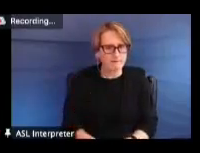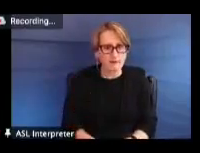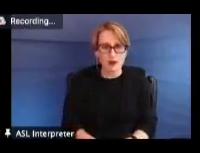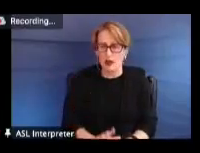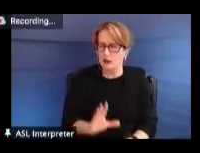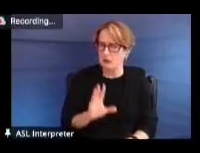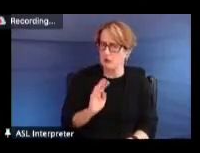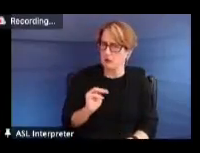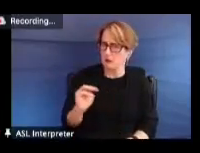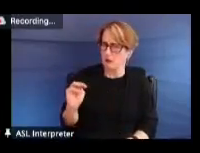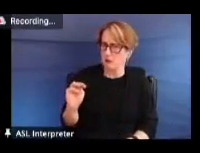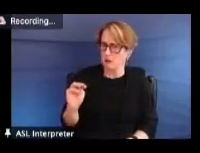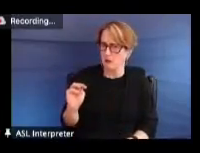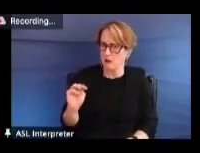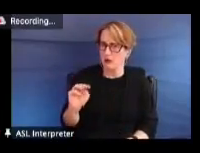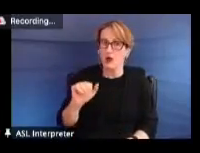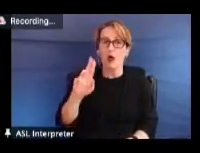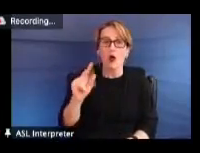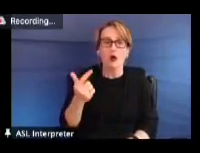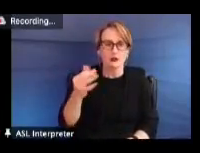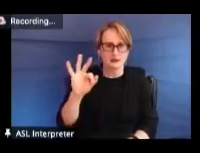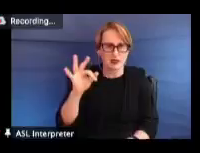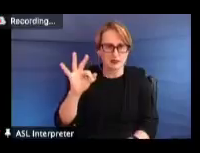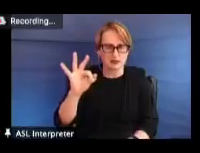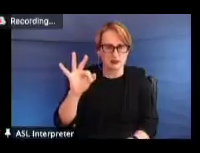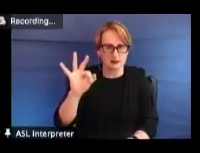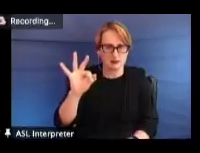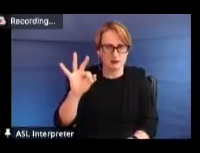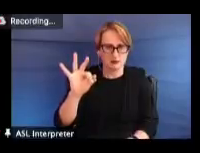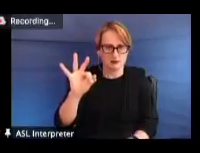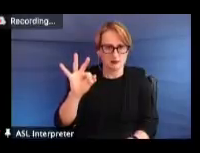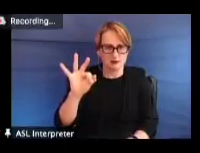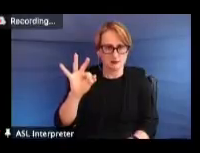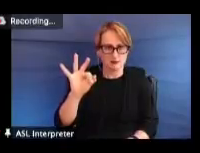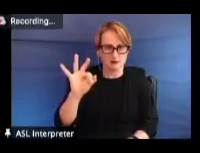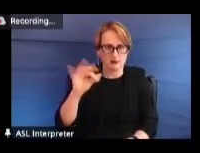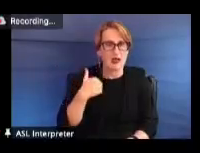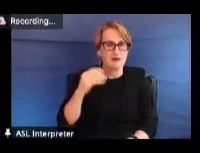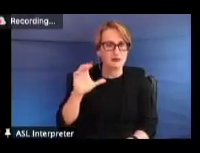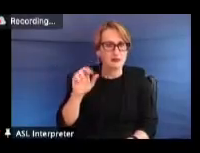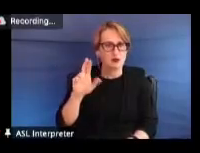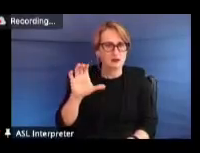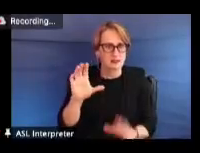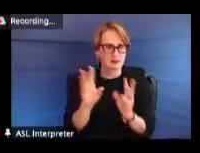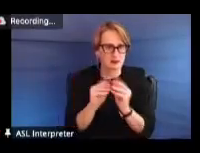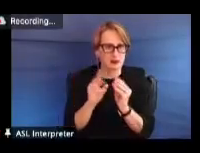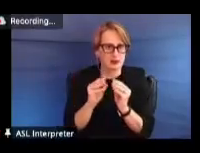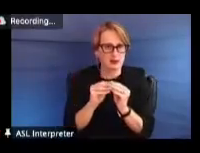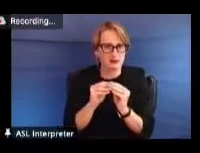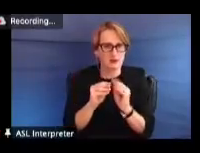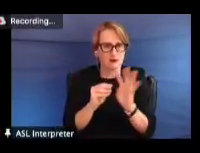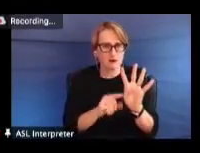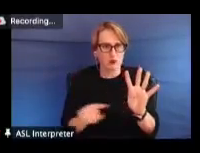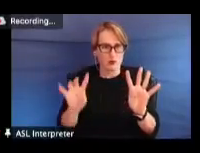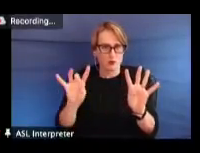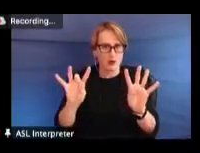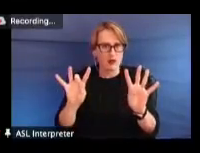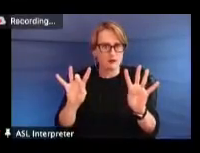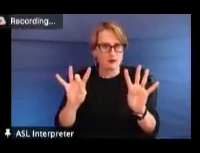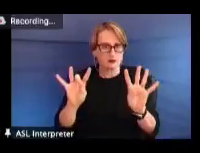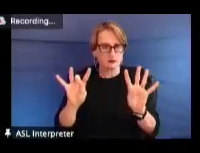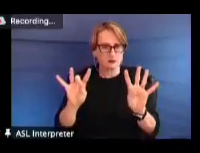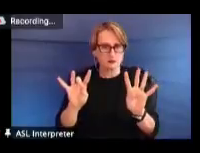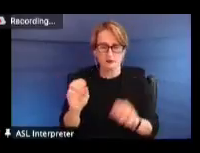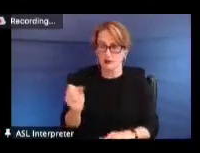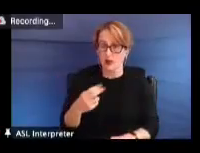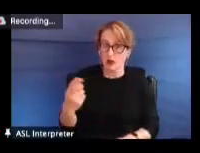19th. 19th of August is a CRC meeting, 4 to 8. Yeah. Okay, I